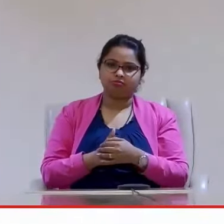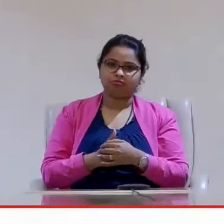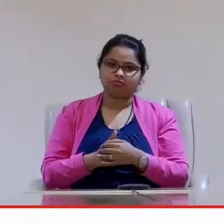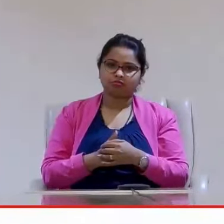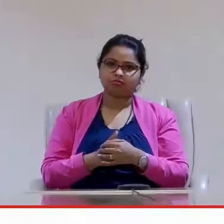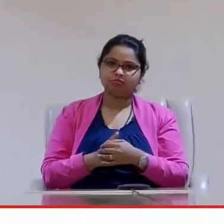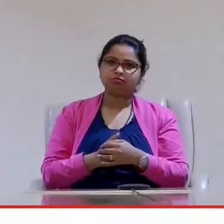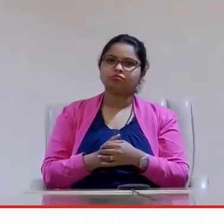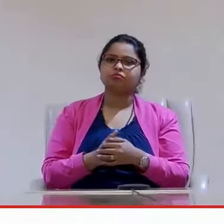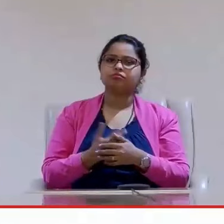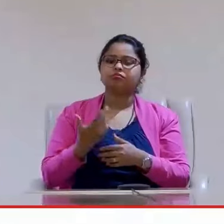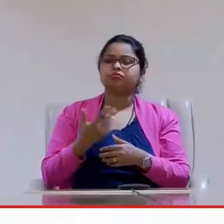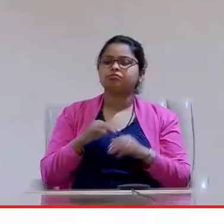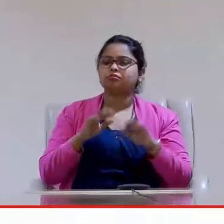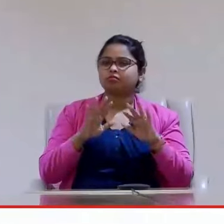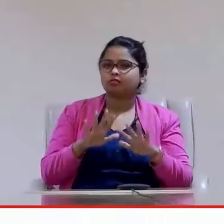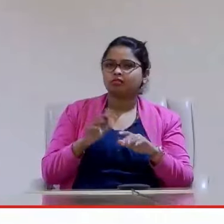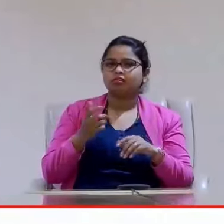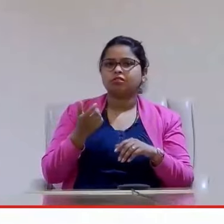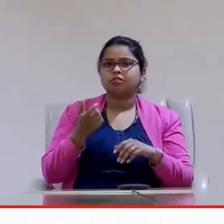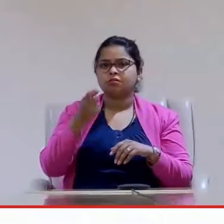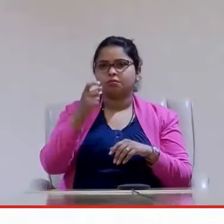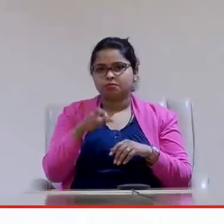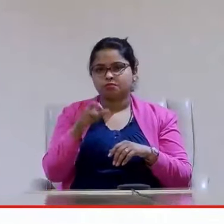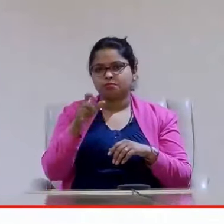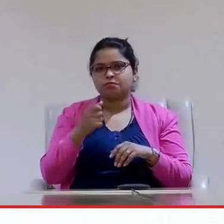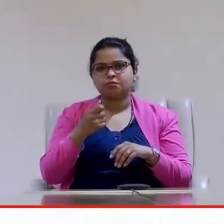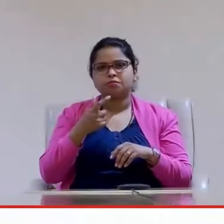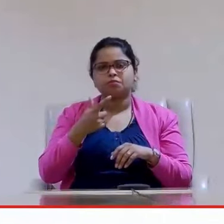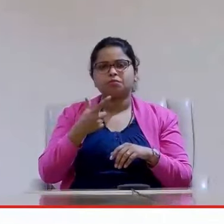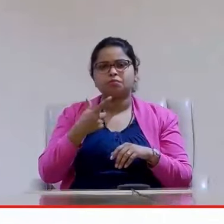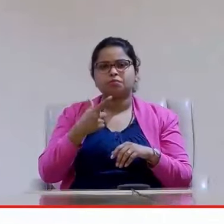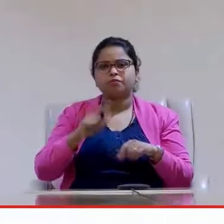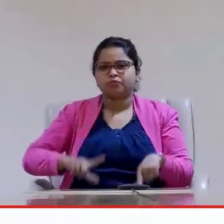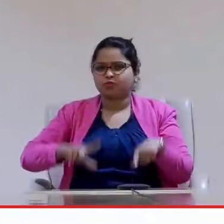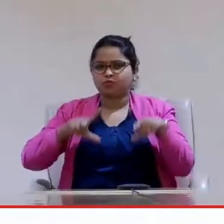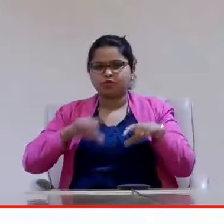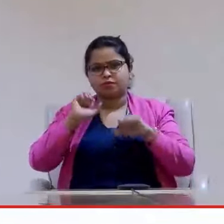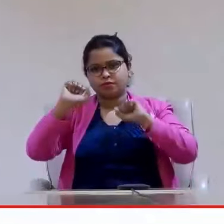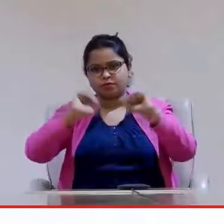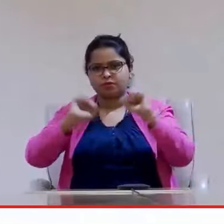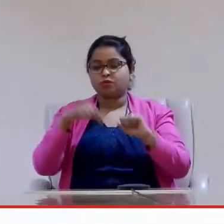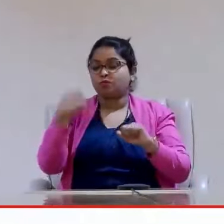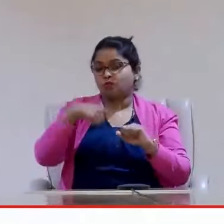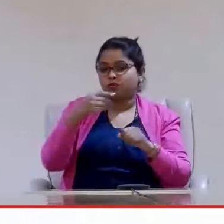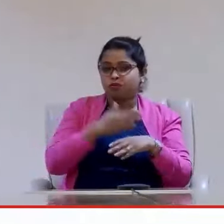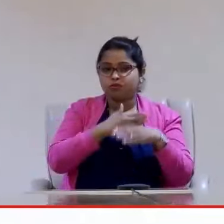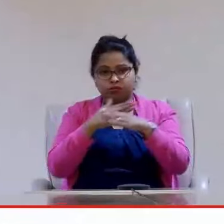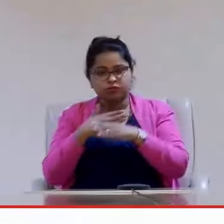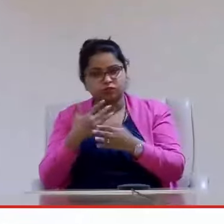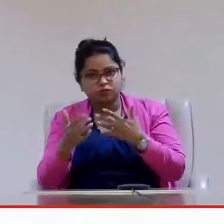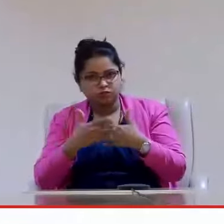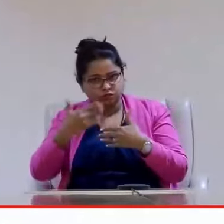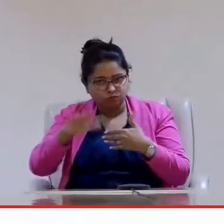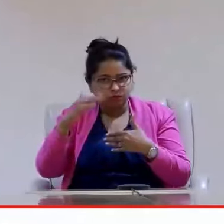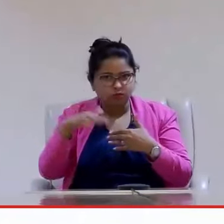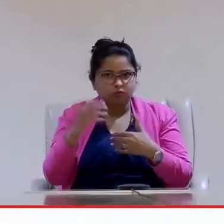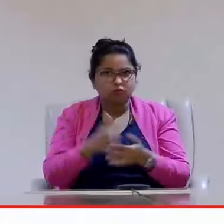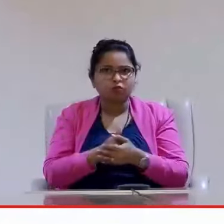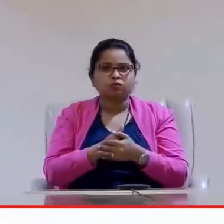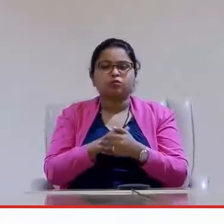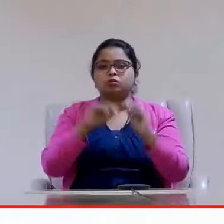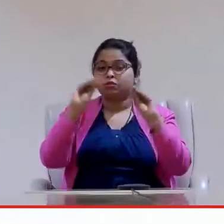suggest everyone is to have a person, neutral person in your life with whom you can share what you are going through. That really